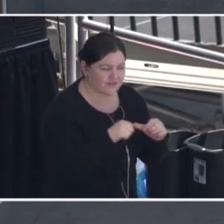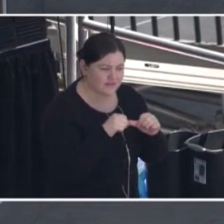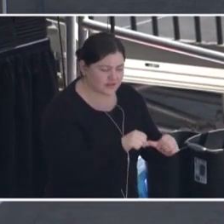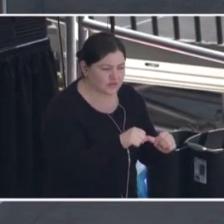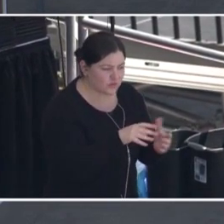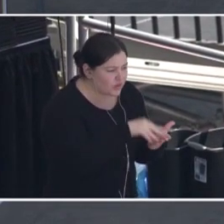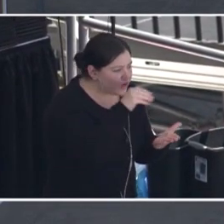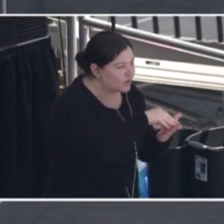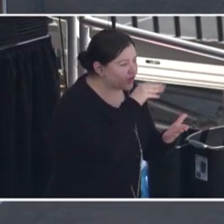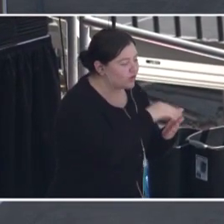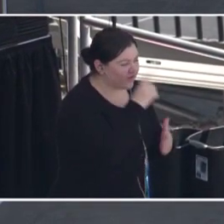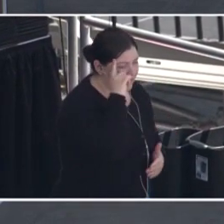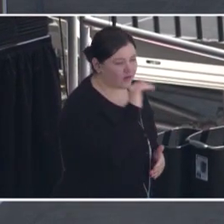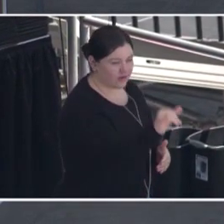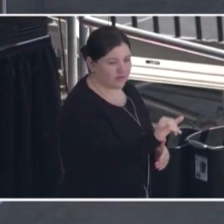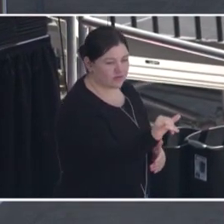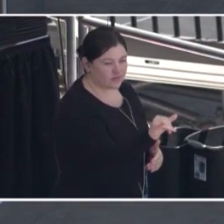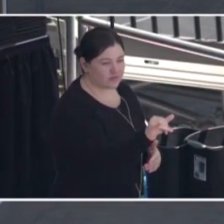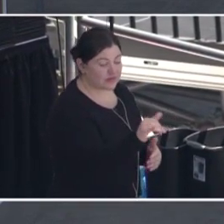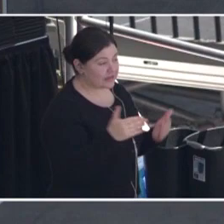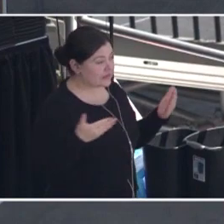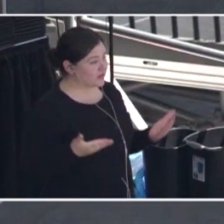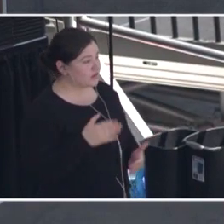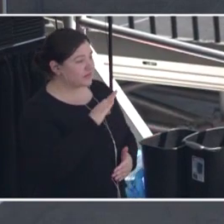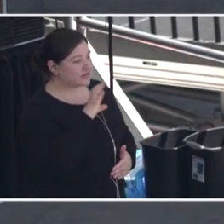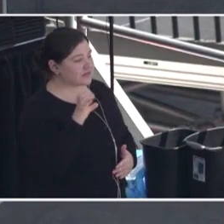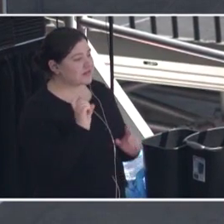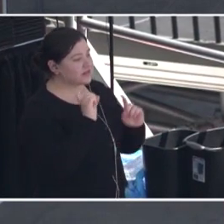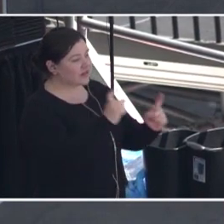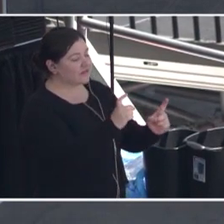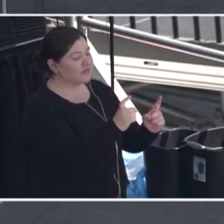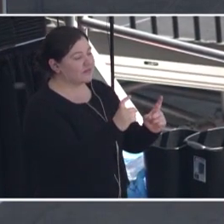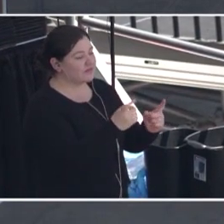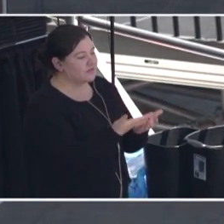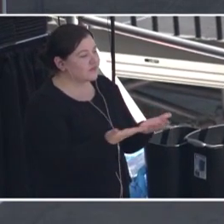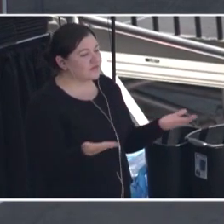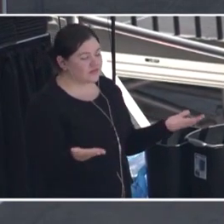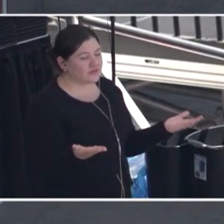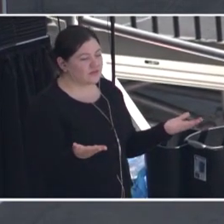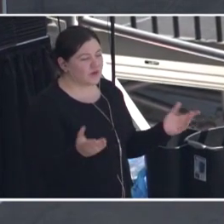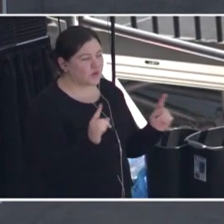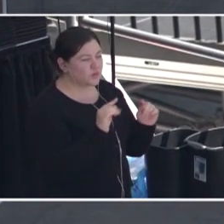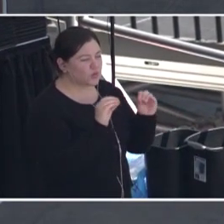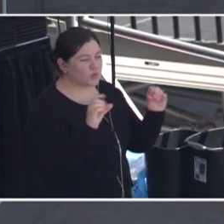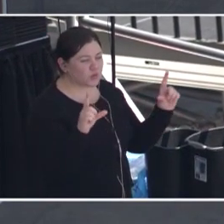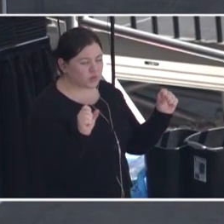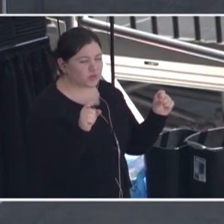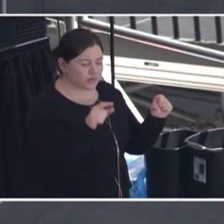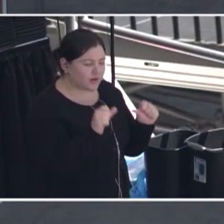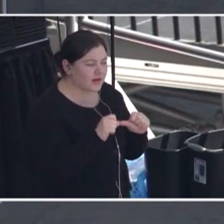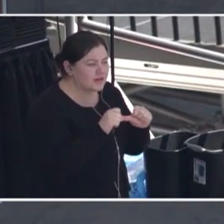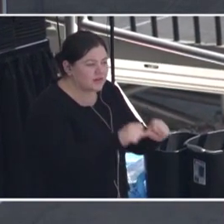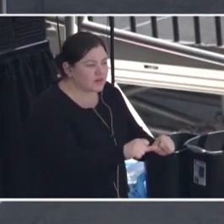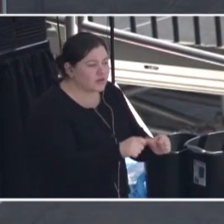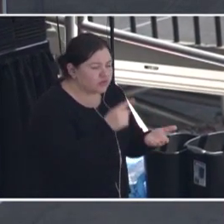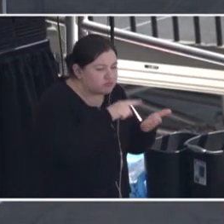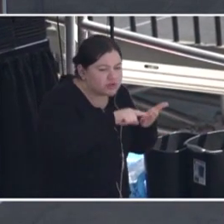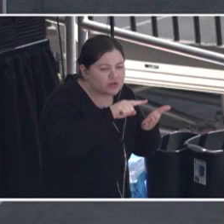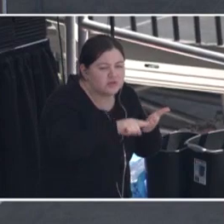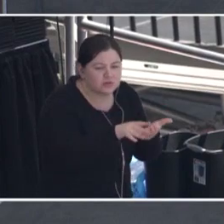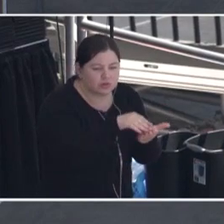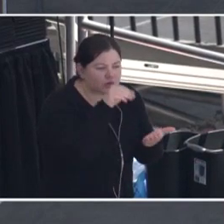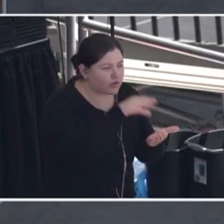You've been given some valuable tools here at Bergen Community College. Tools that will enable you to find answers, to make